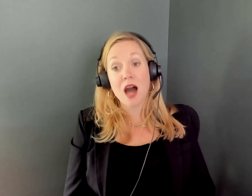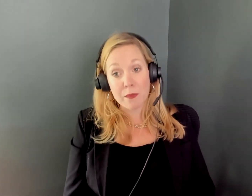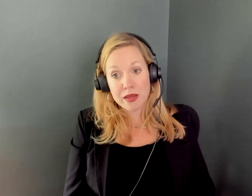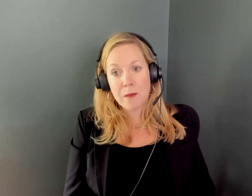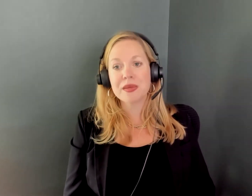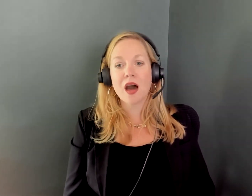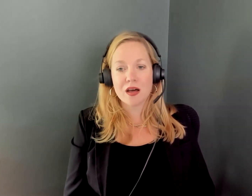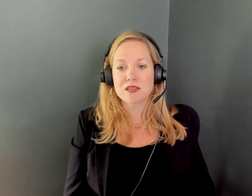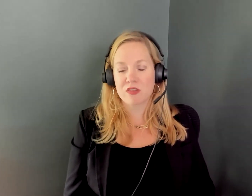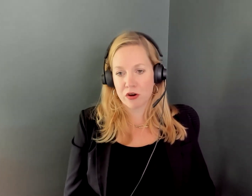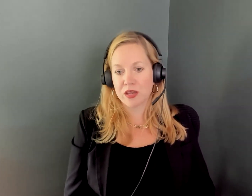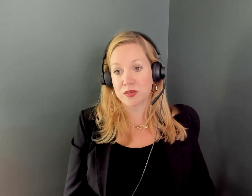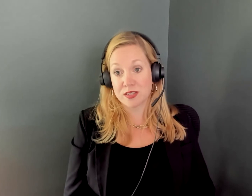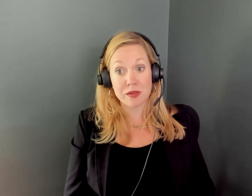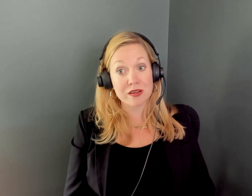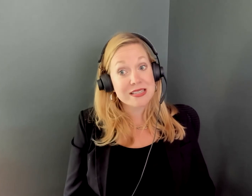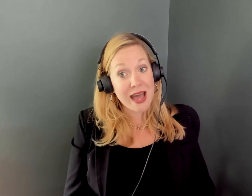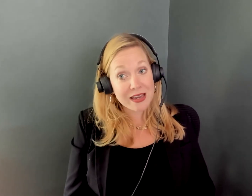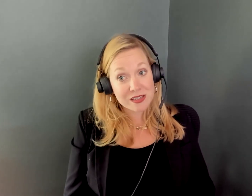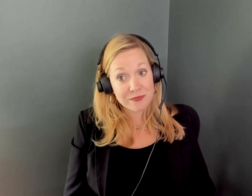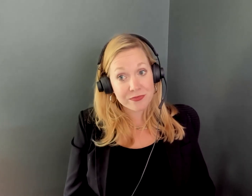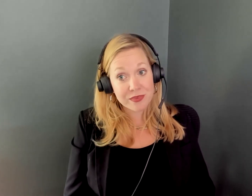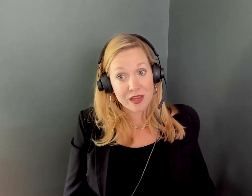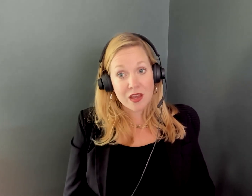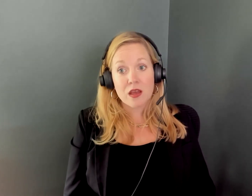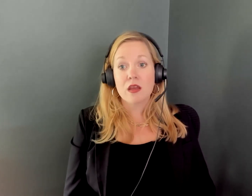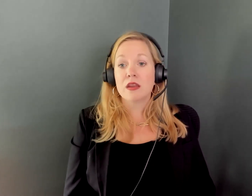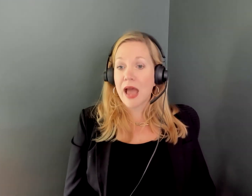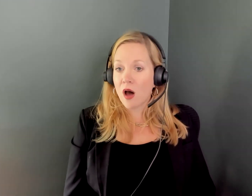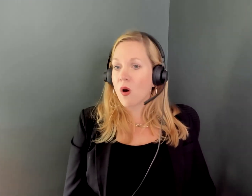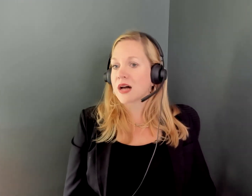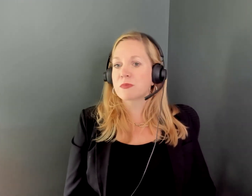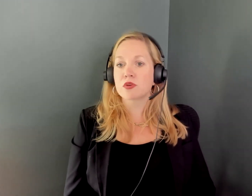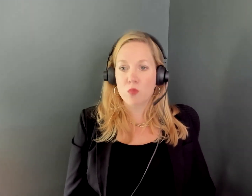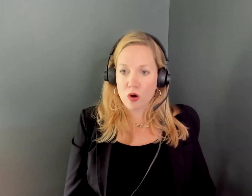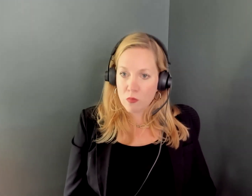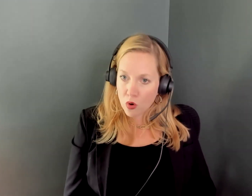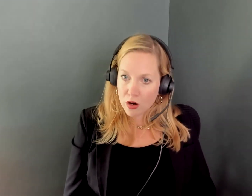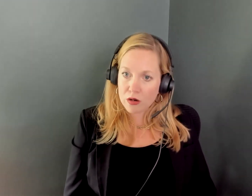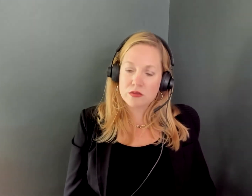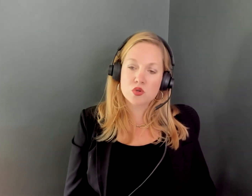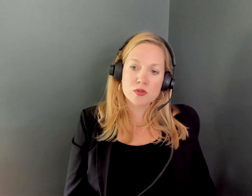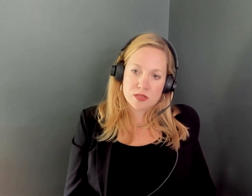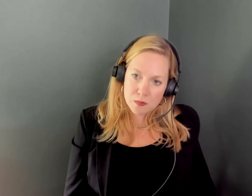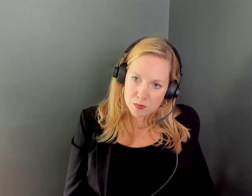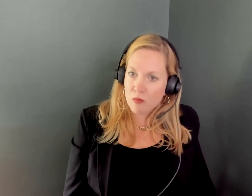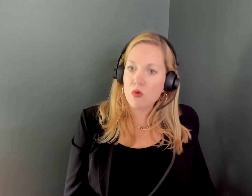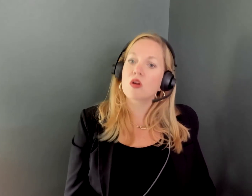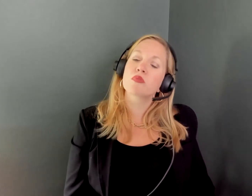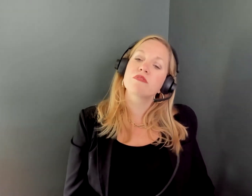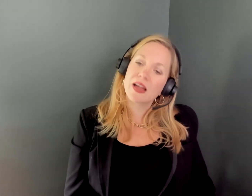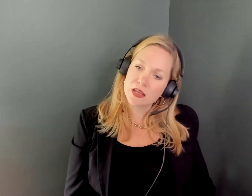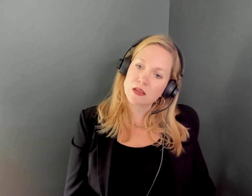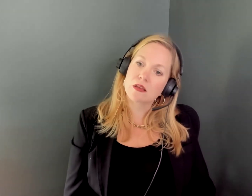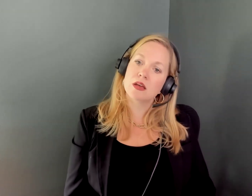less common because of the American with Disabilities Act. Now hospitals more and more, school systems more and